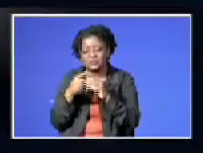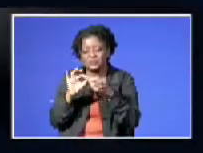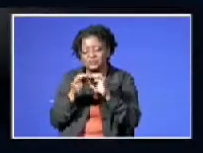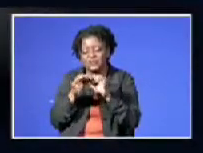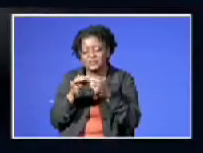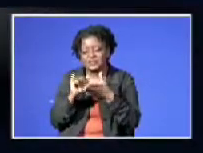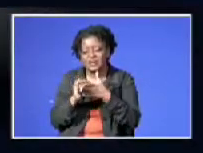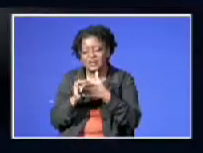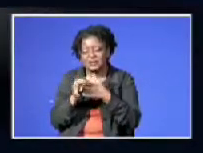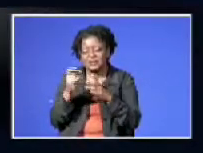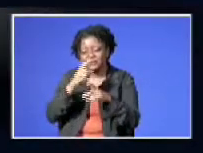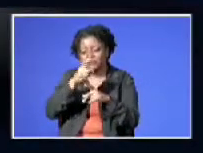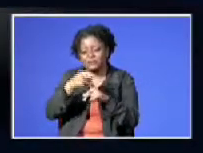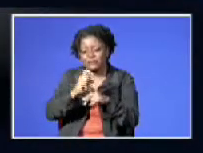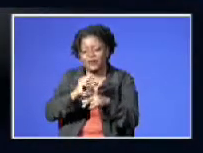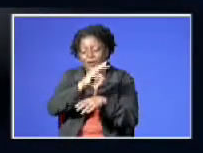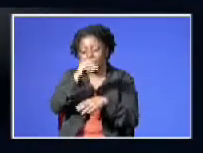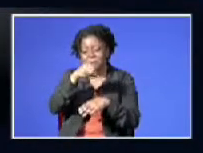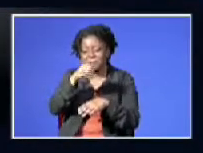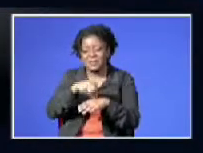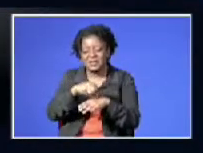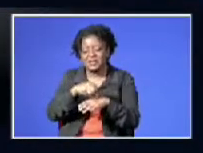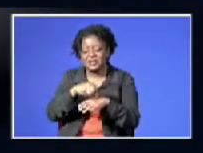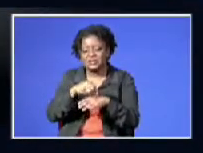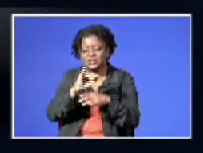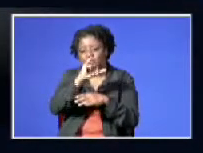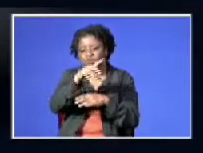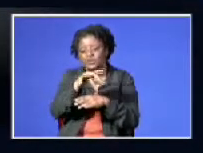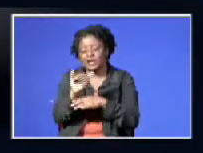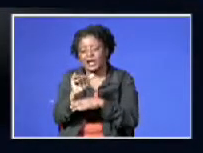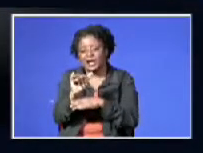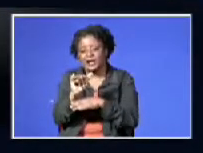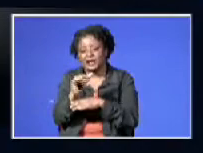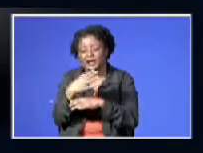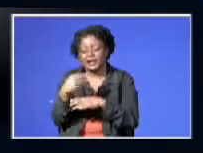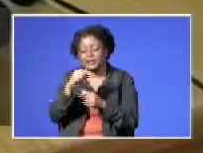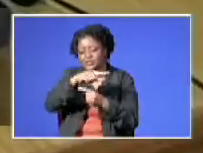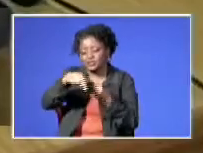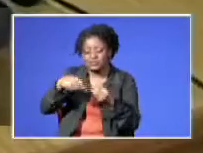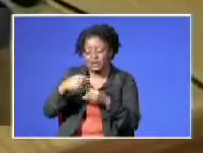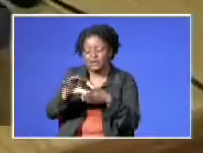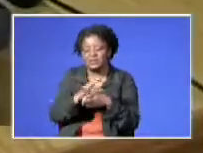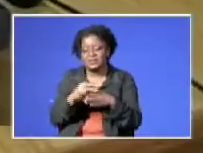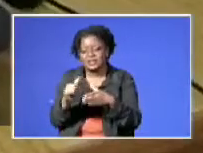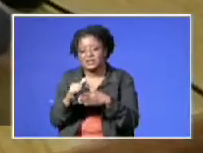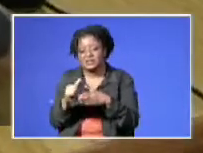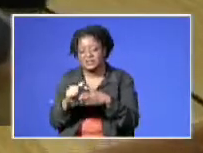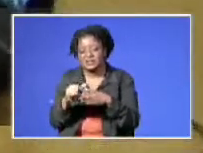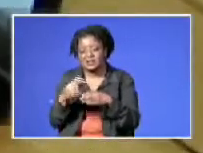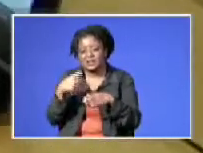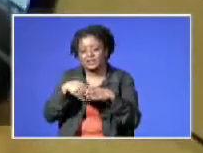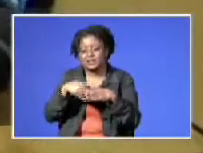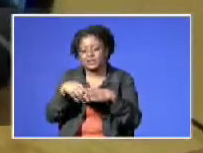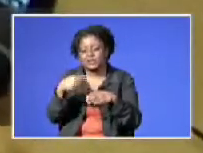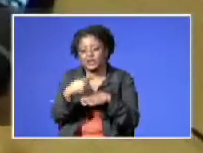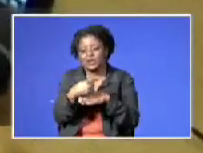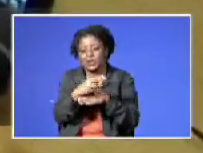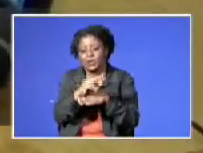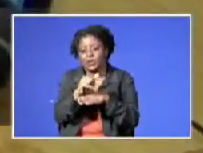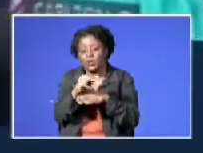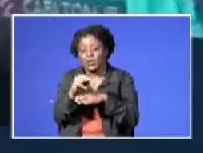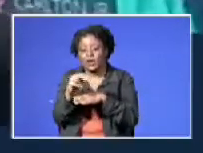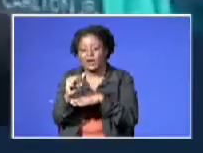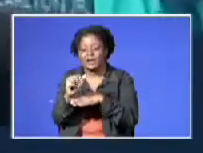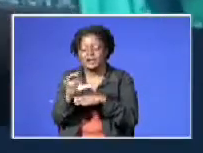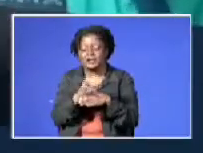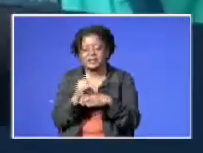Bahama, to the eastern end of Grand Bahama to Grand Key and the surrounding Keys and to Buona Key and the surrounding Keys.